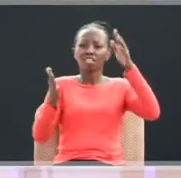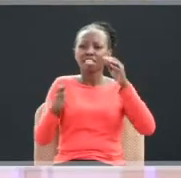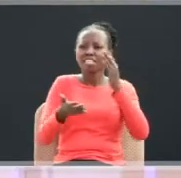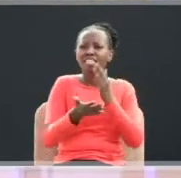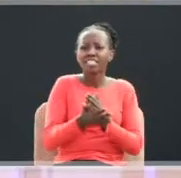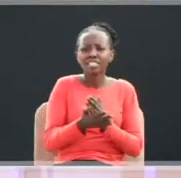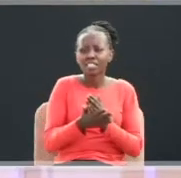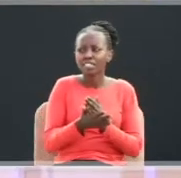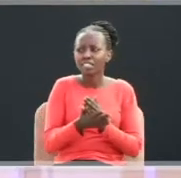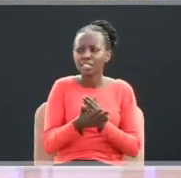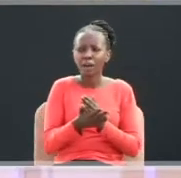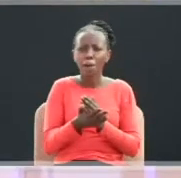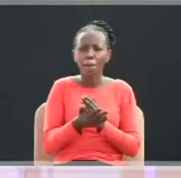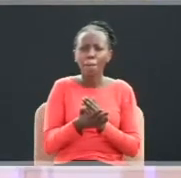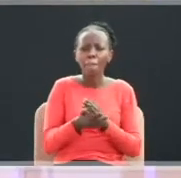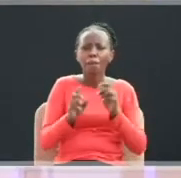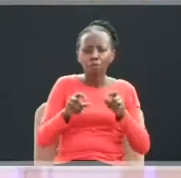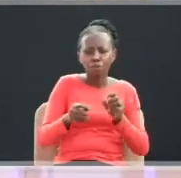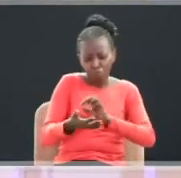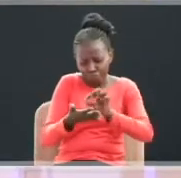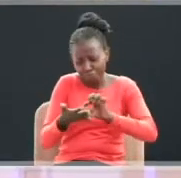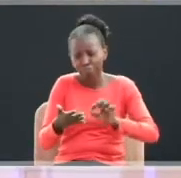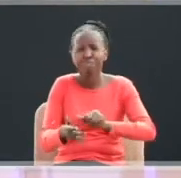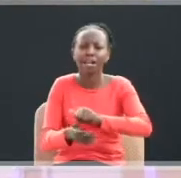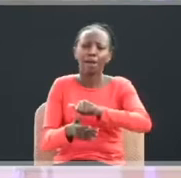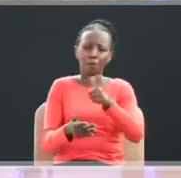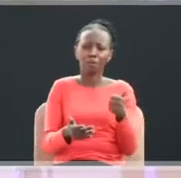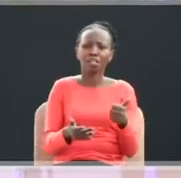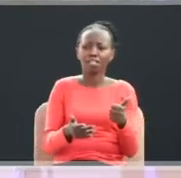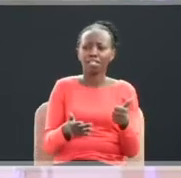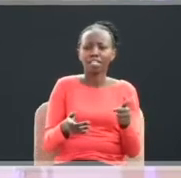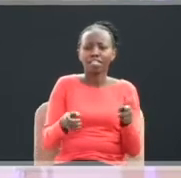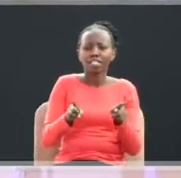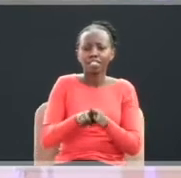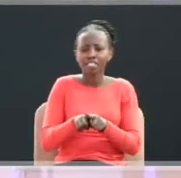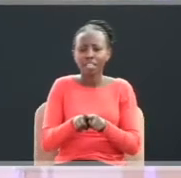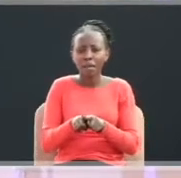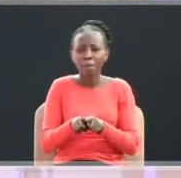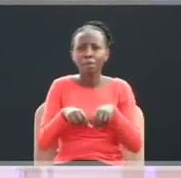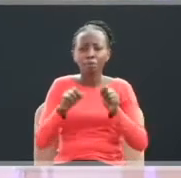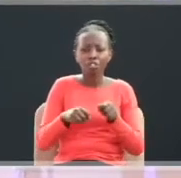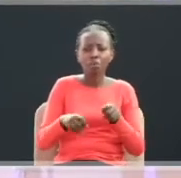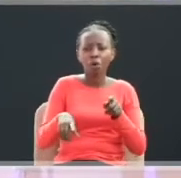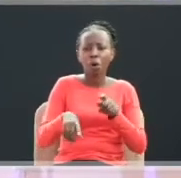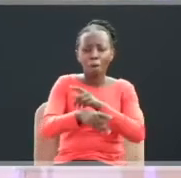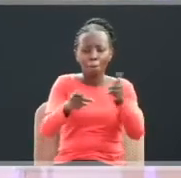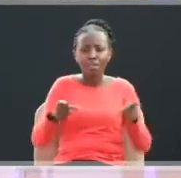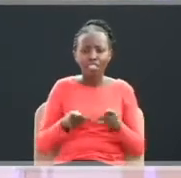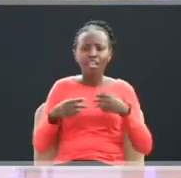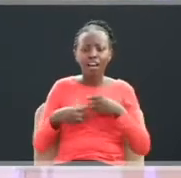good. They can use their writing skills. Even where there is fire, they can put off the fire by their